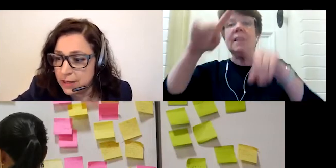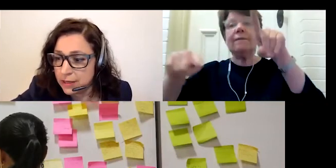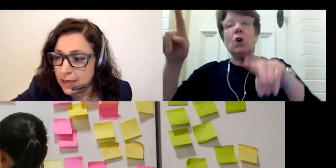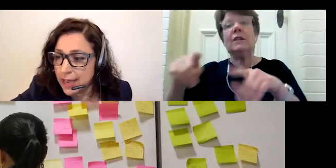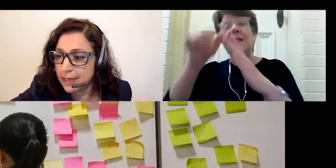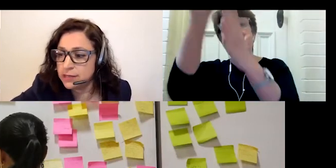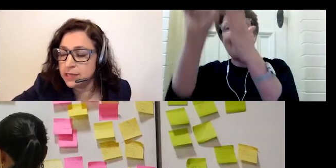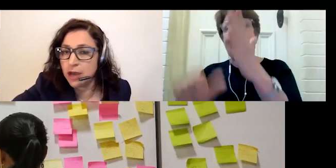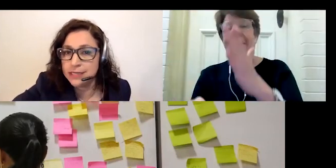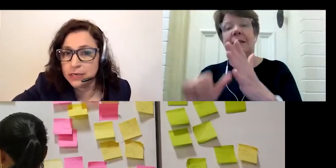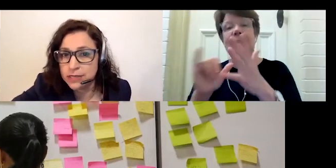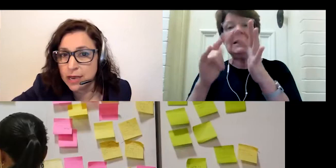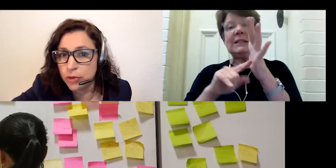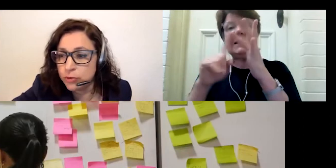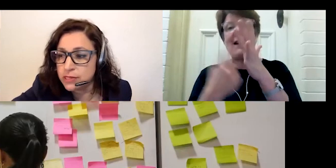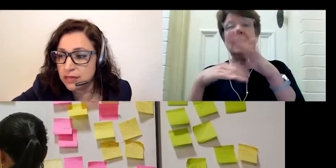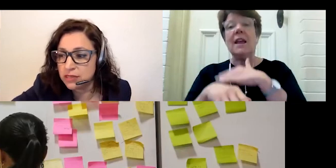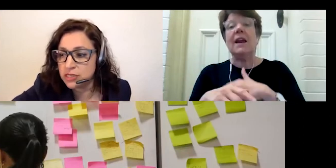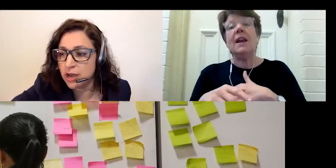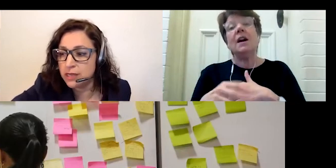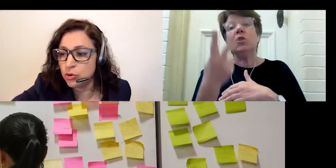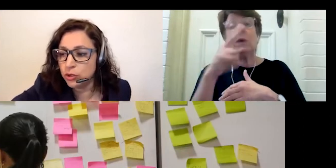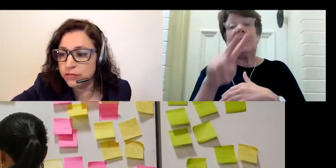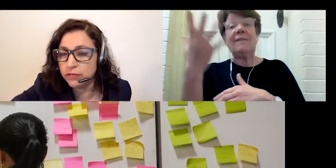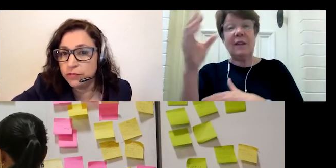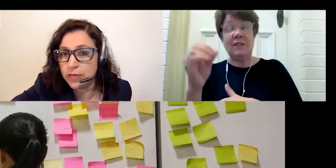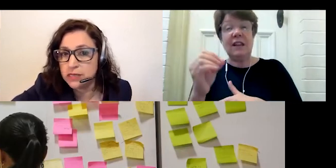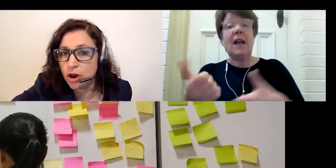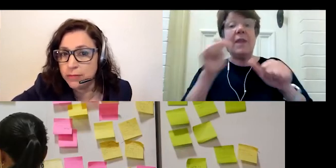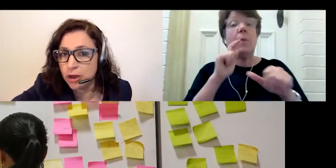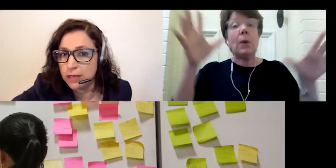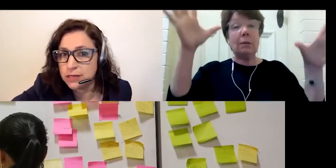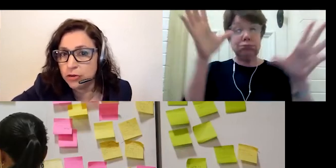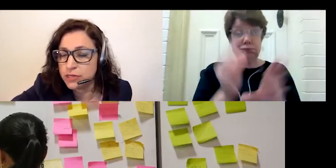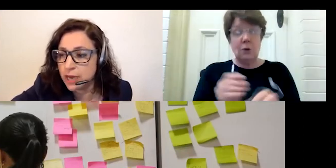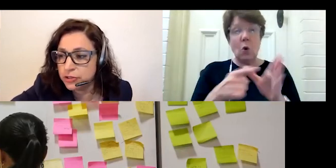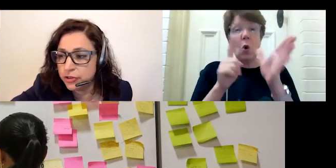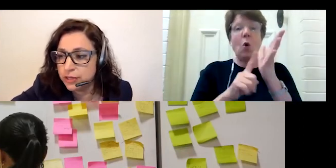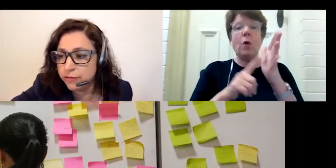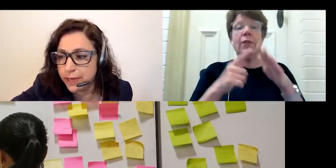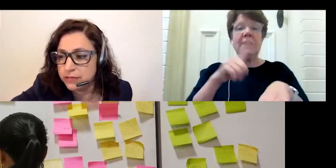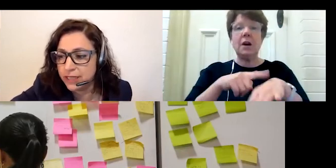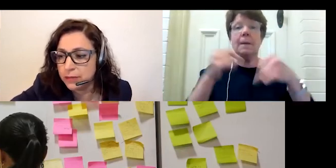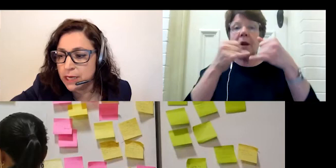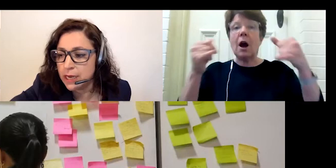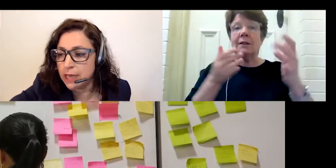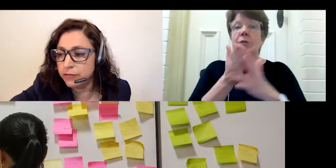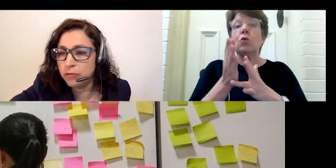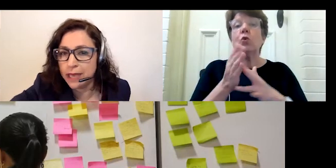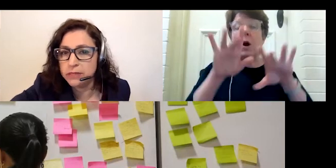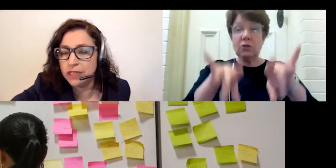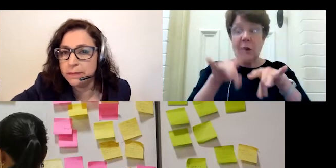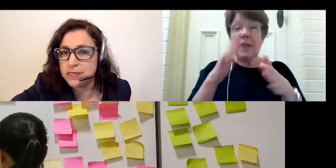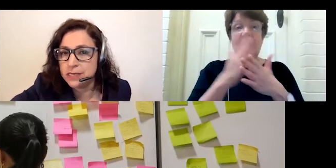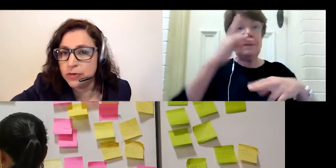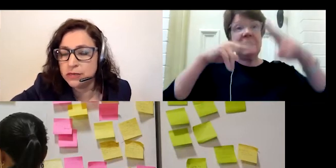2050. And the idea is that we will synthesize all of these timelines across the country that have been developed, and from